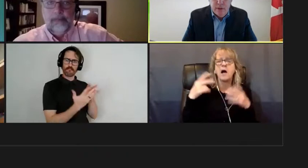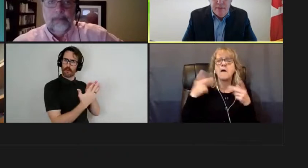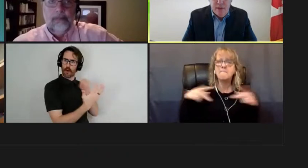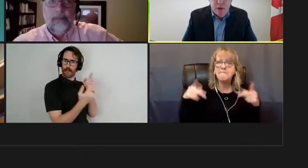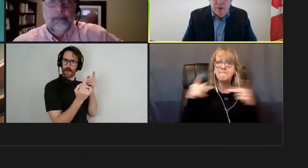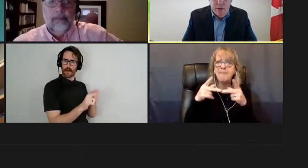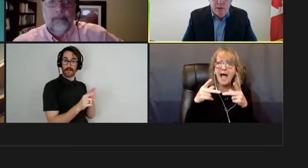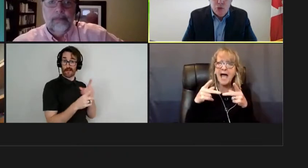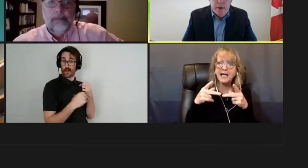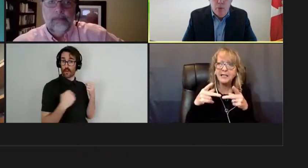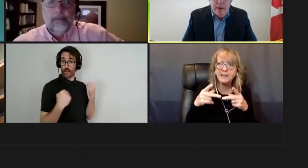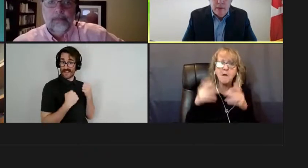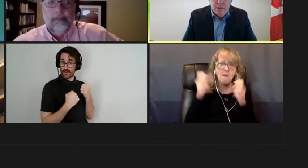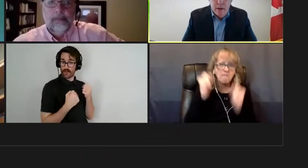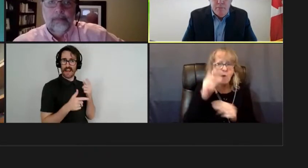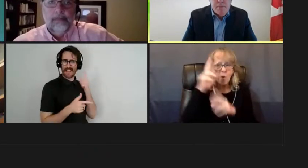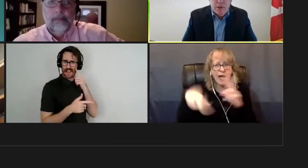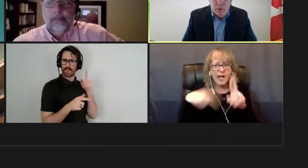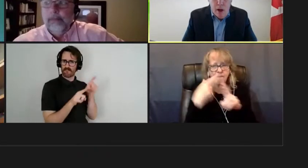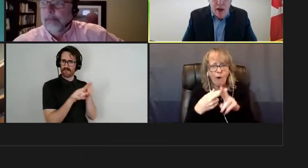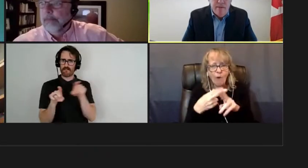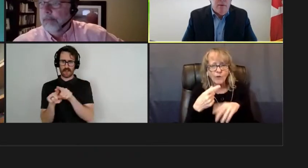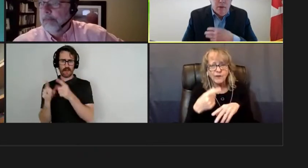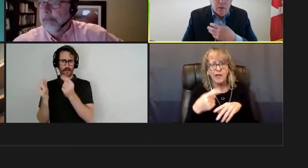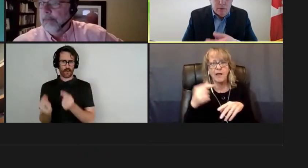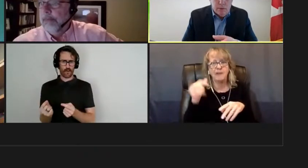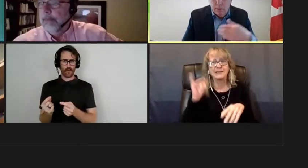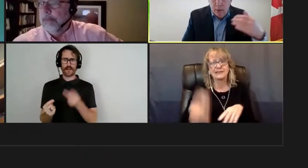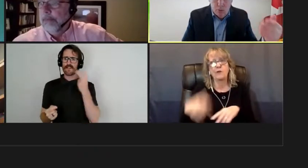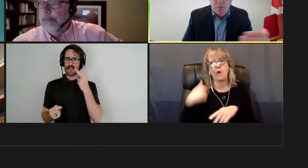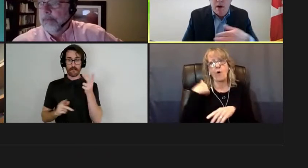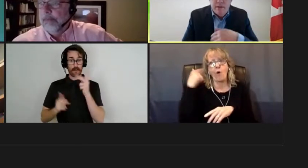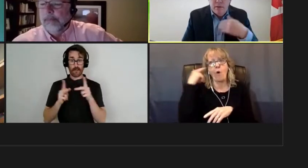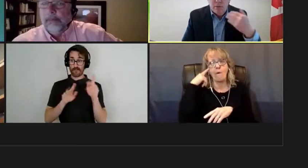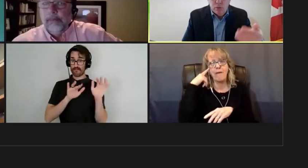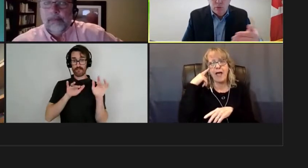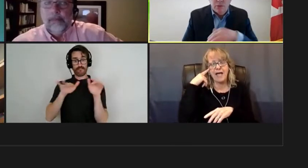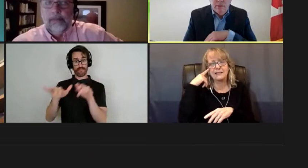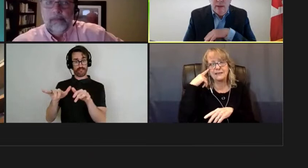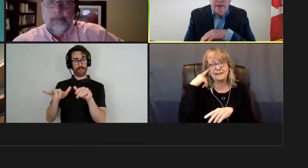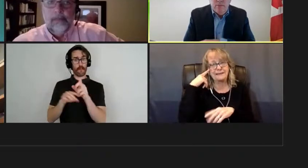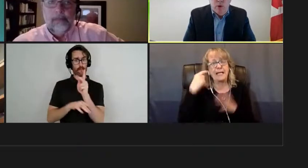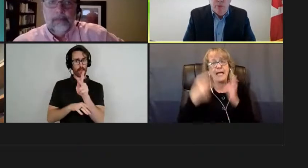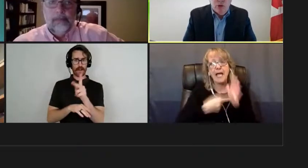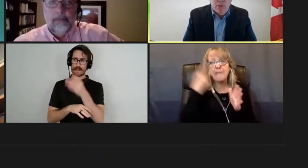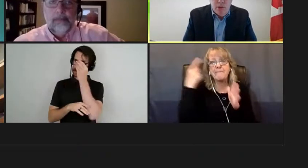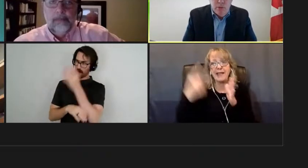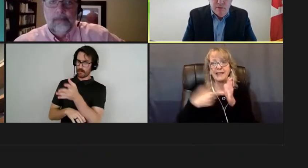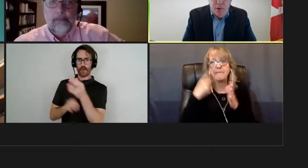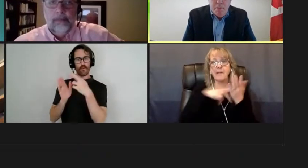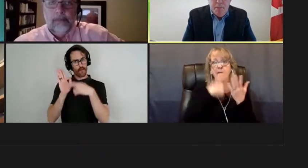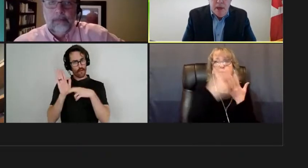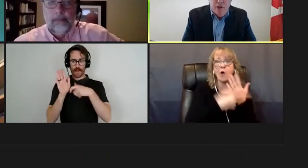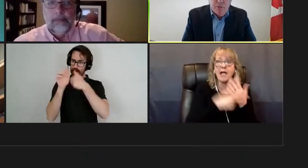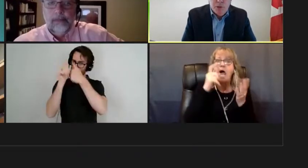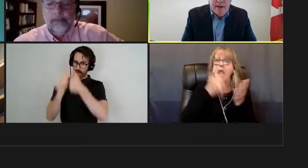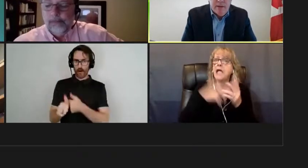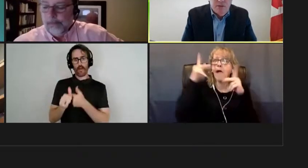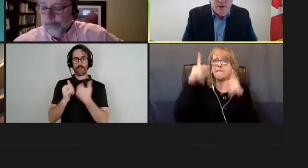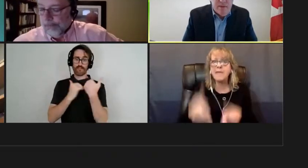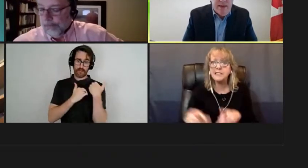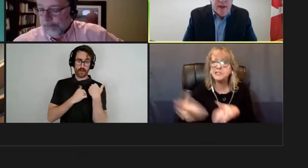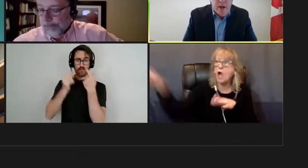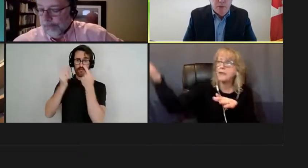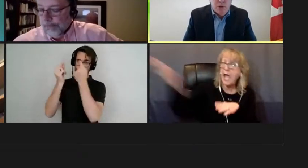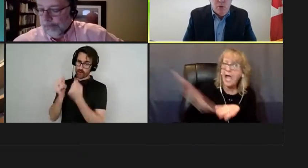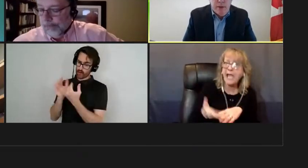feel, I think, a good niche right away as people arrive that, you know, they're reminded of the rules and what we should be doing from a public health perspective. So I